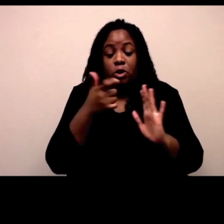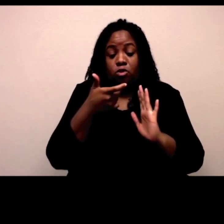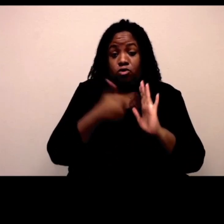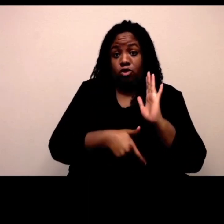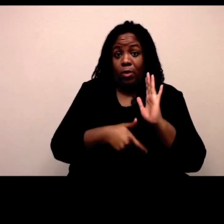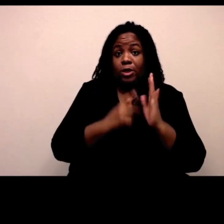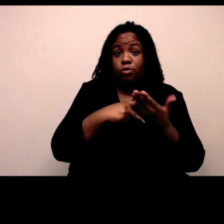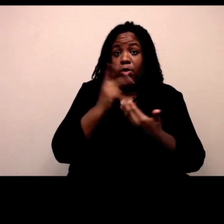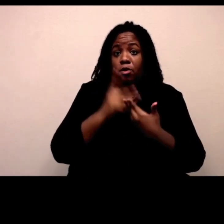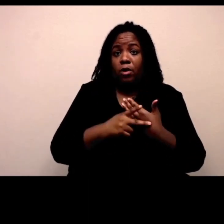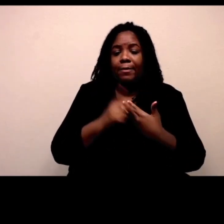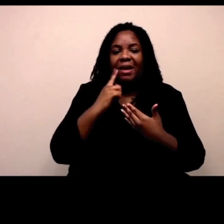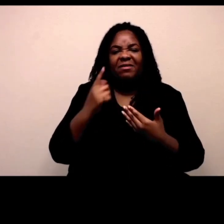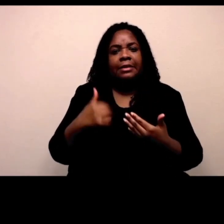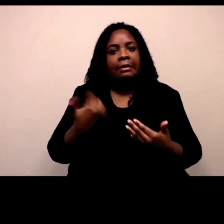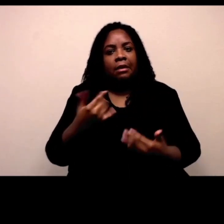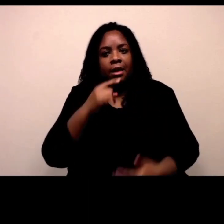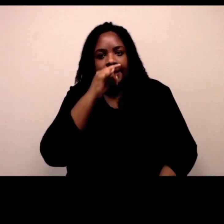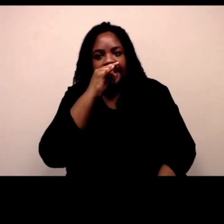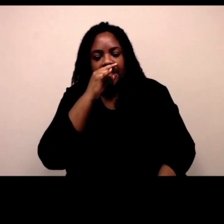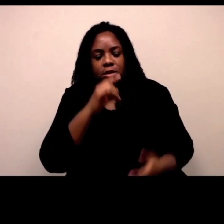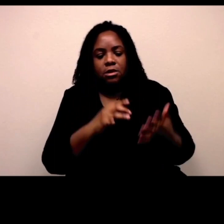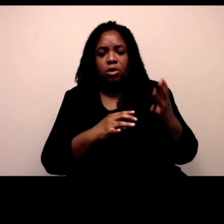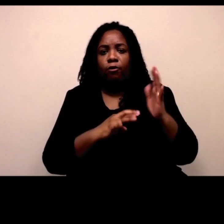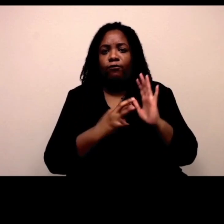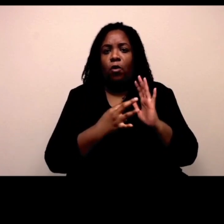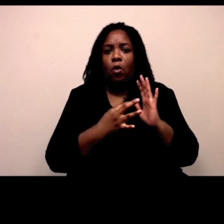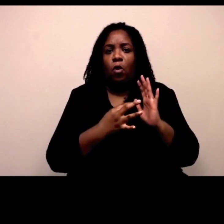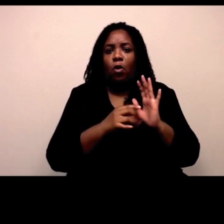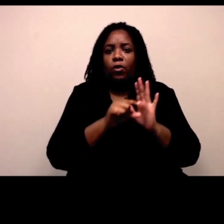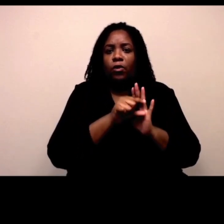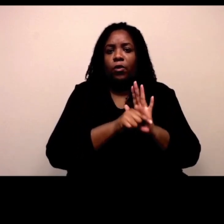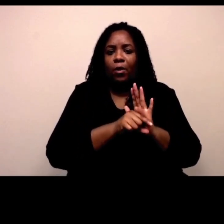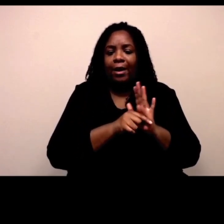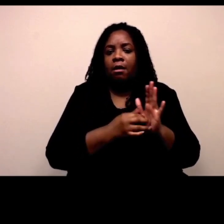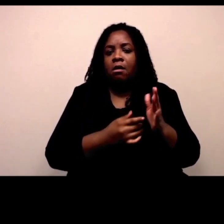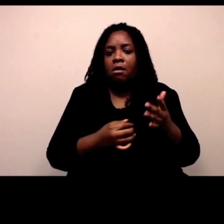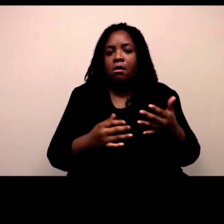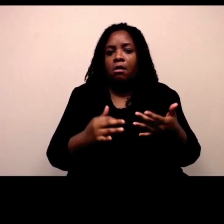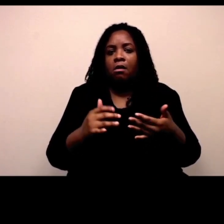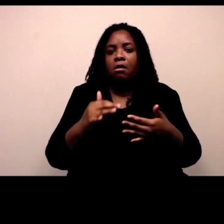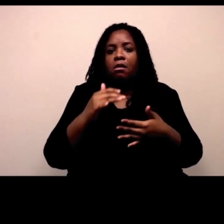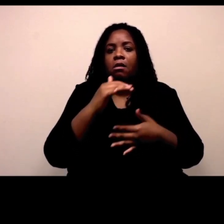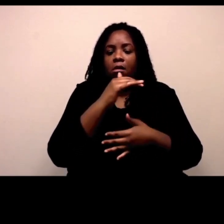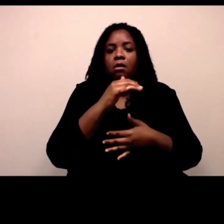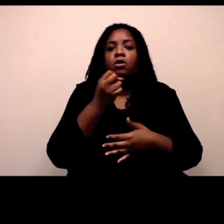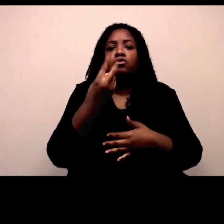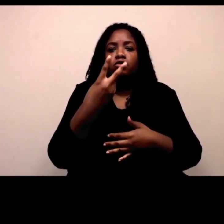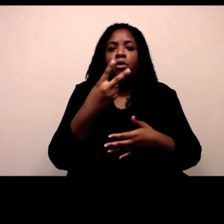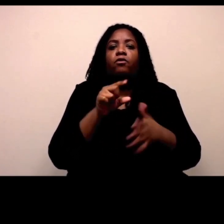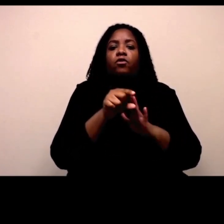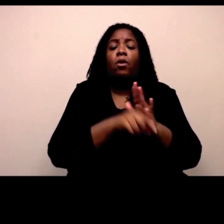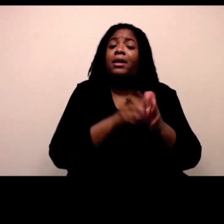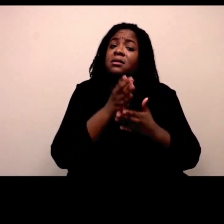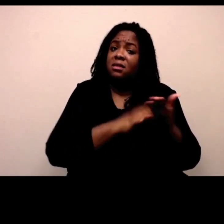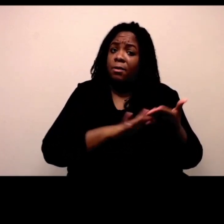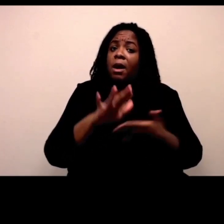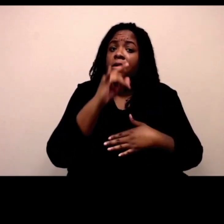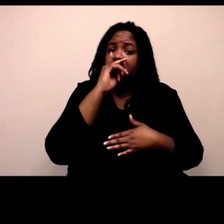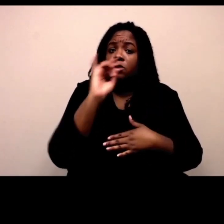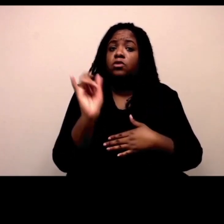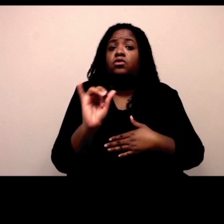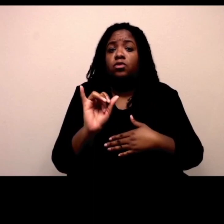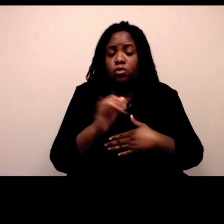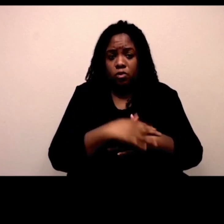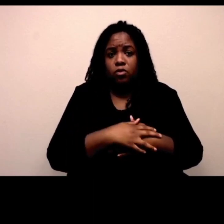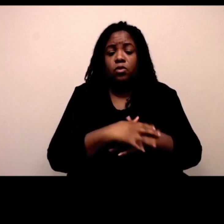little kids, I've done it with, you know, fourth graders all the way through 12th grade and even some college kids. It's a